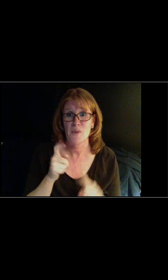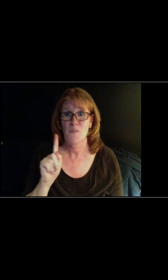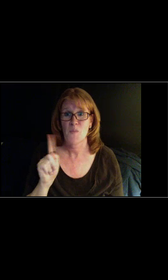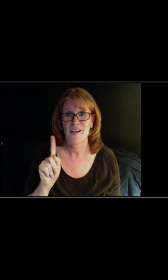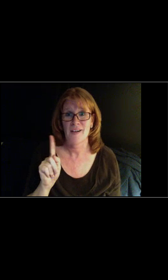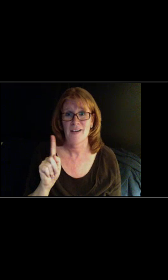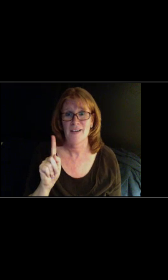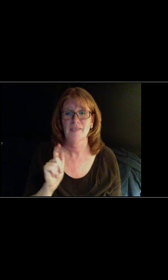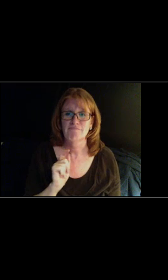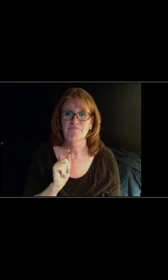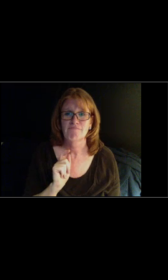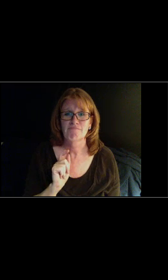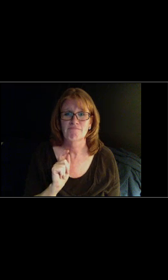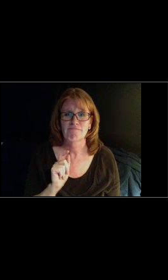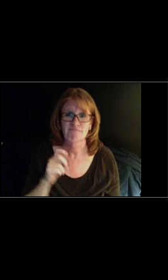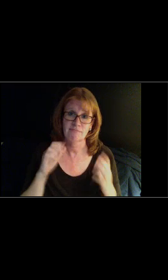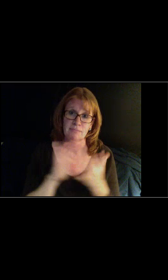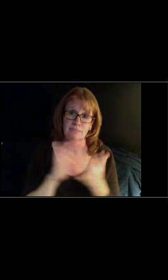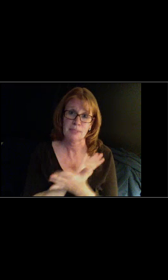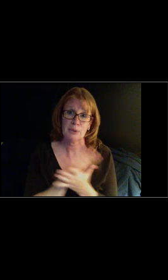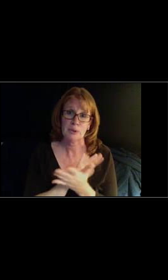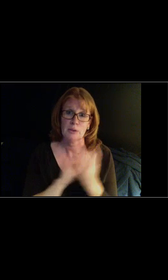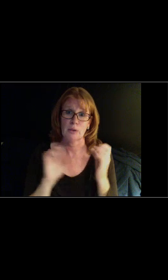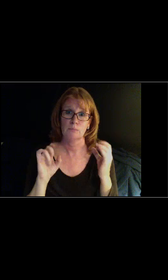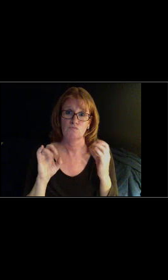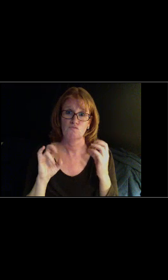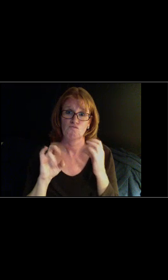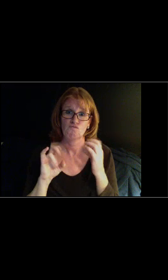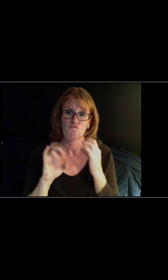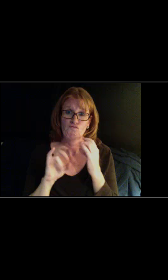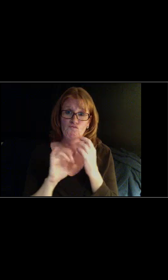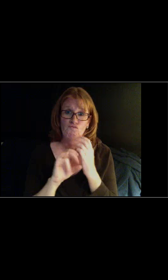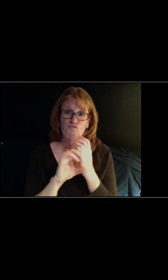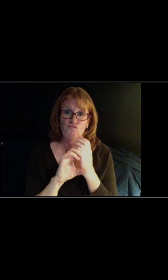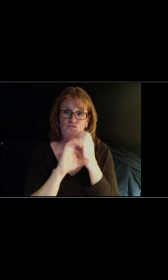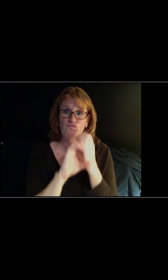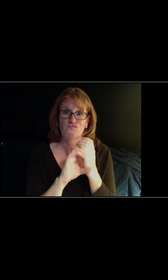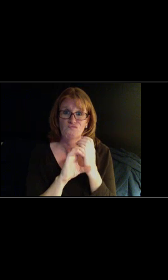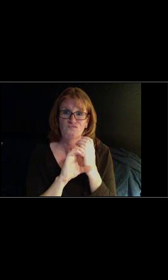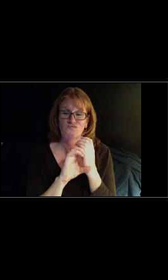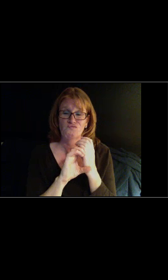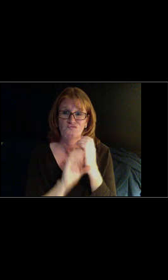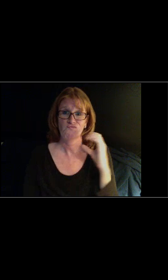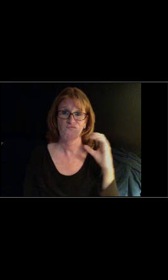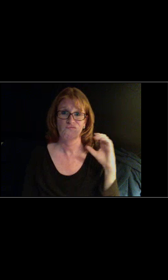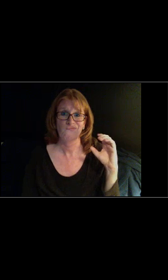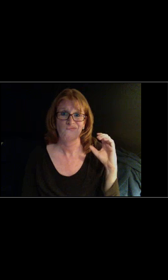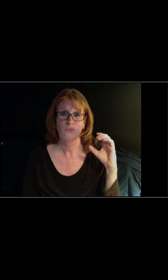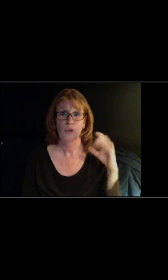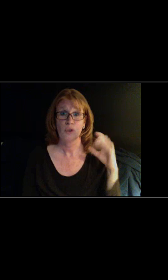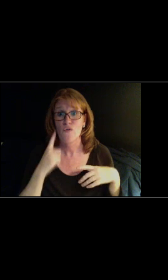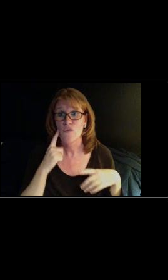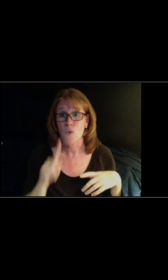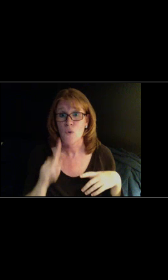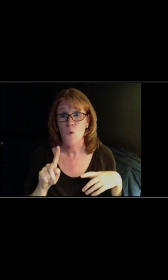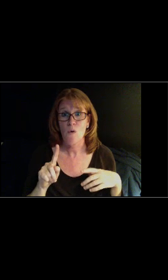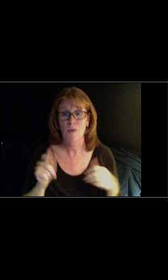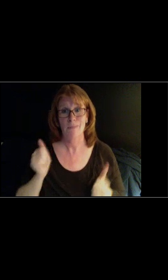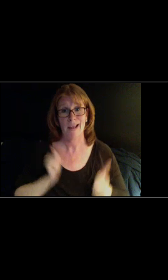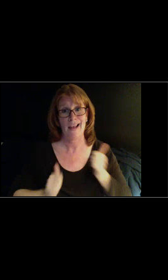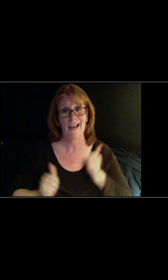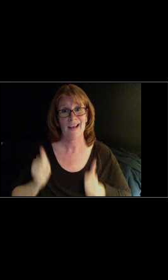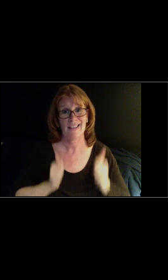So taking a step back and really researching where that word comes from. Role actually comes from